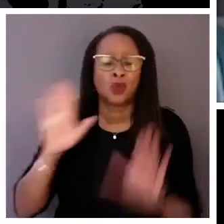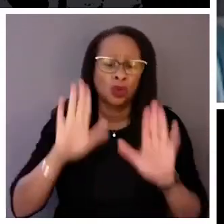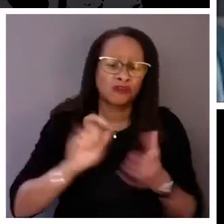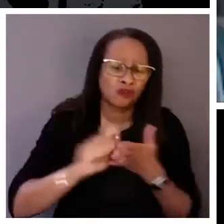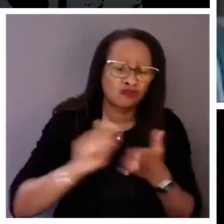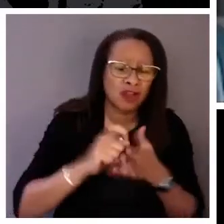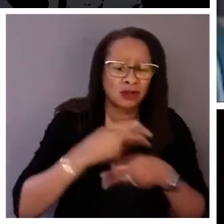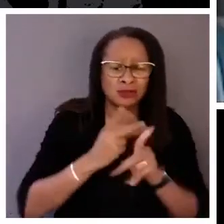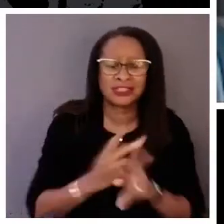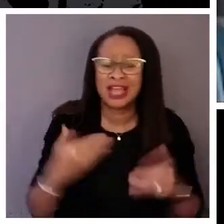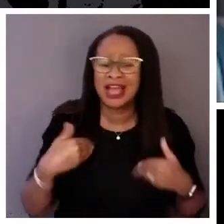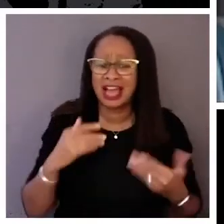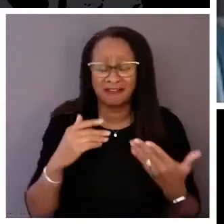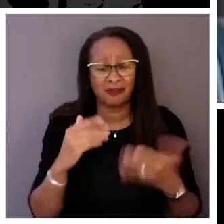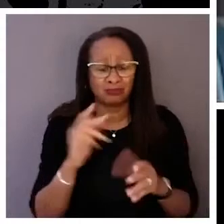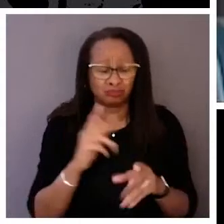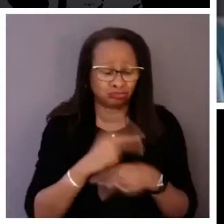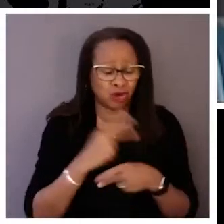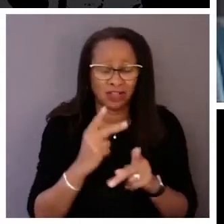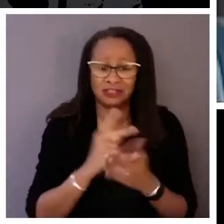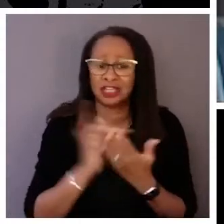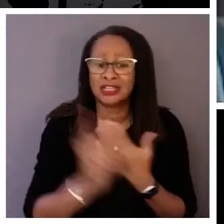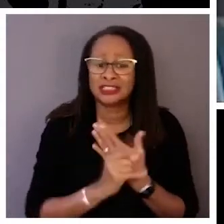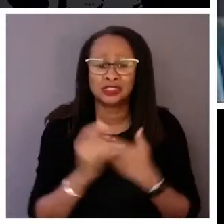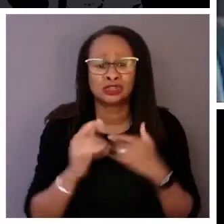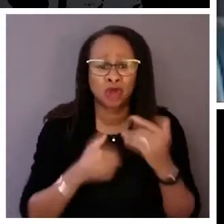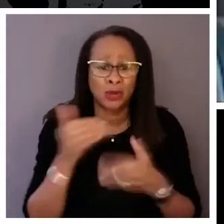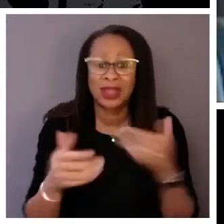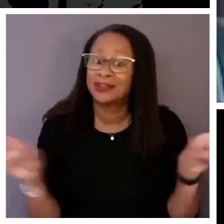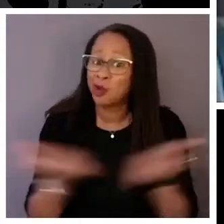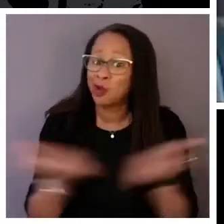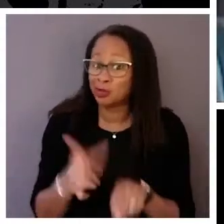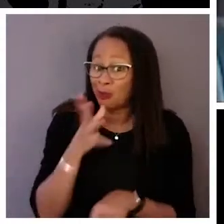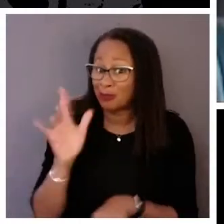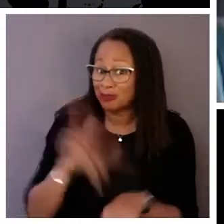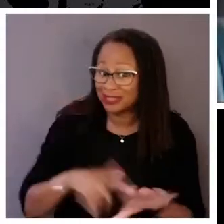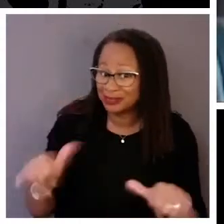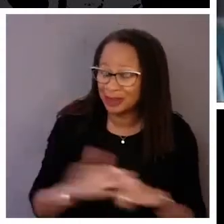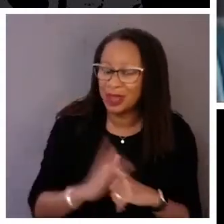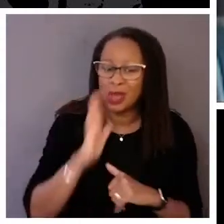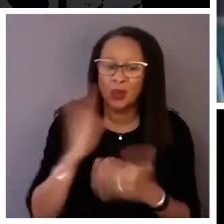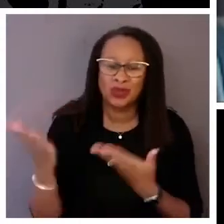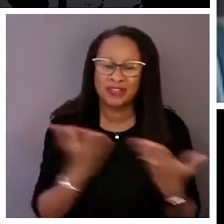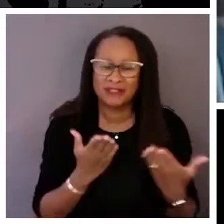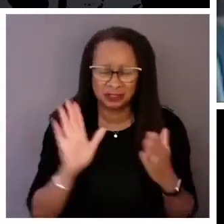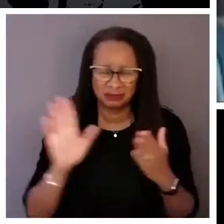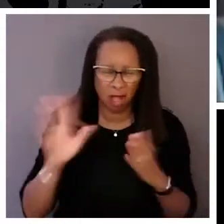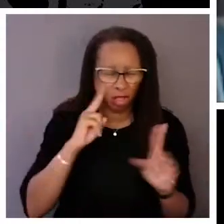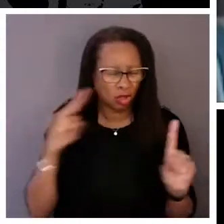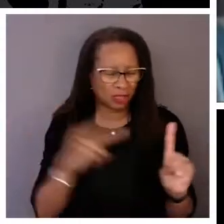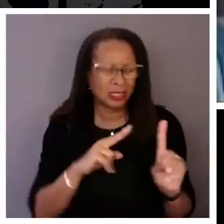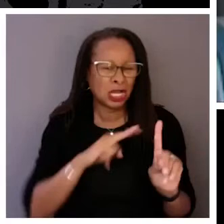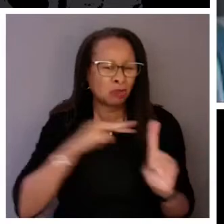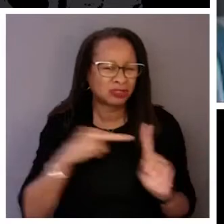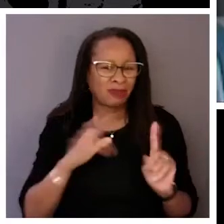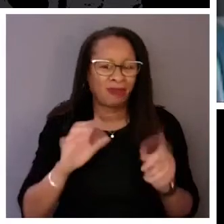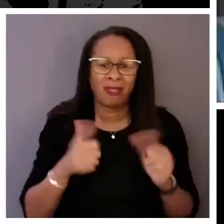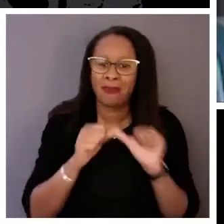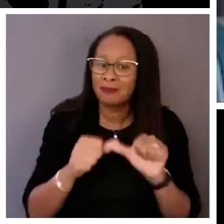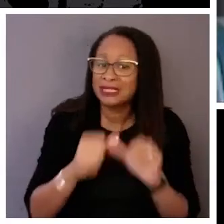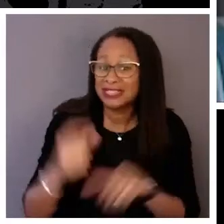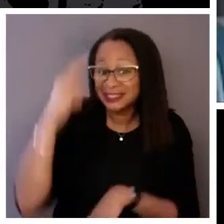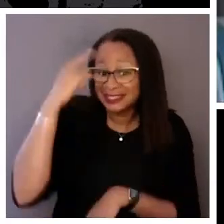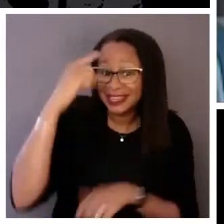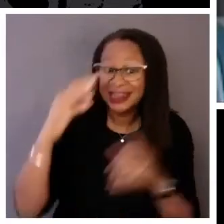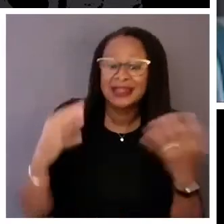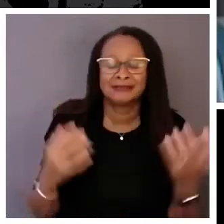producer. She's got projects that are going nonstop, and she's also a mom. So she's going to give us a little insight onto how to maintain her